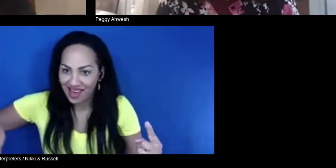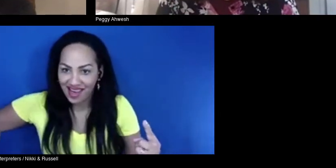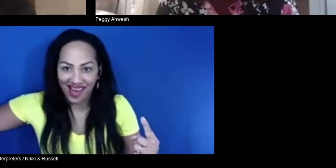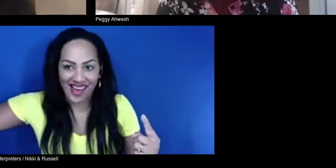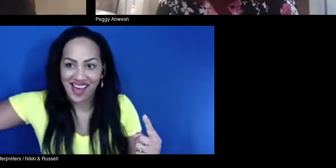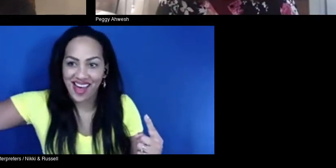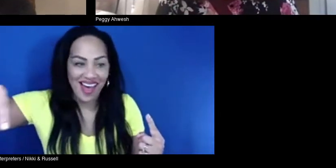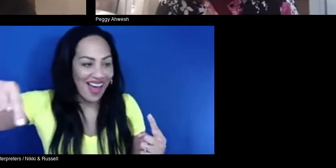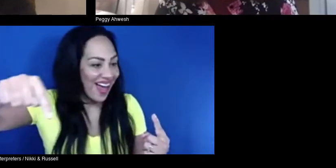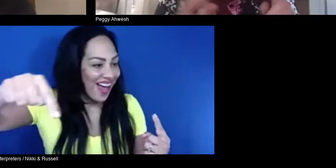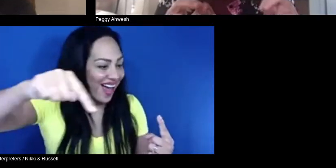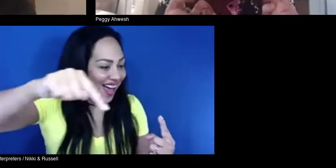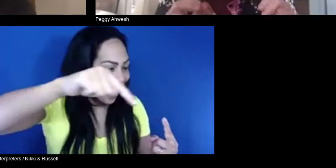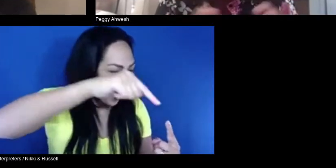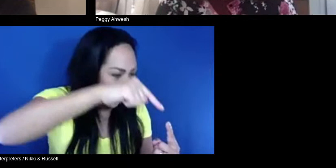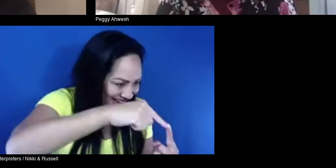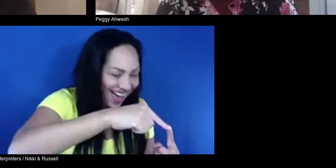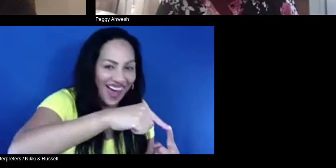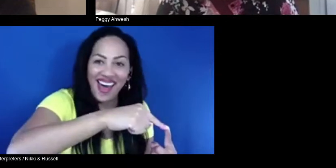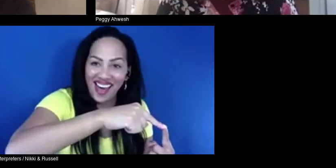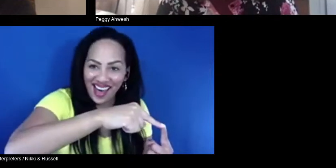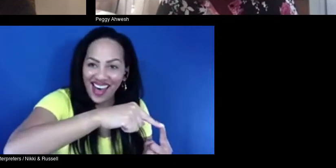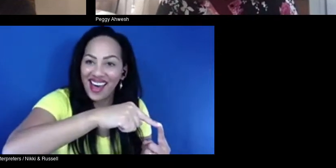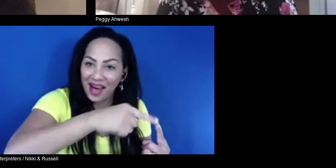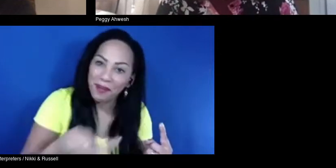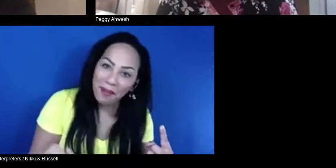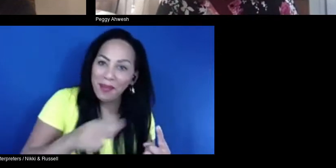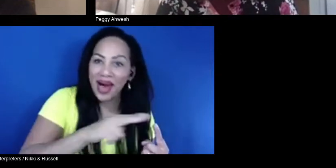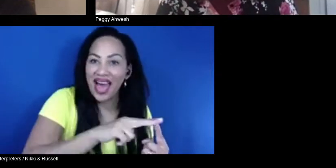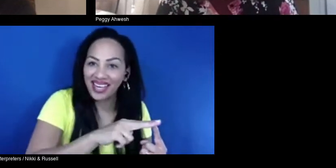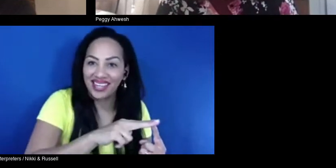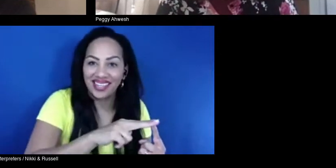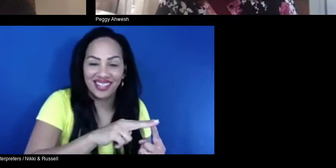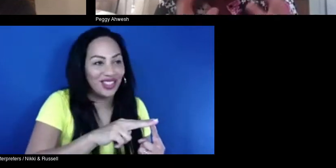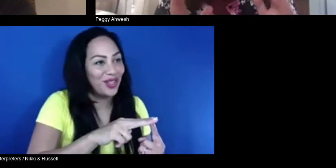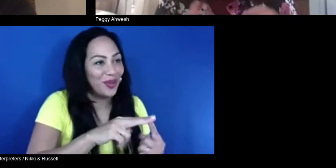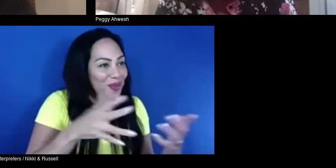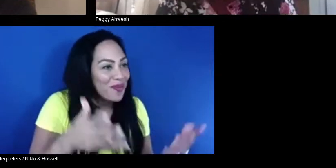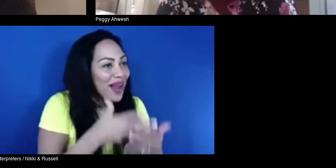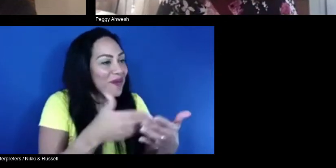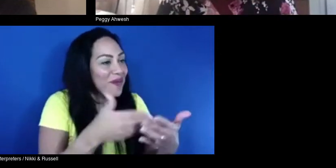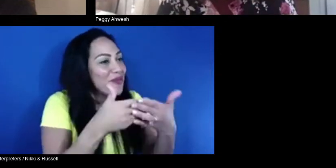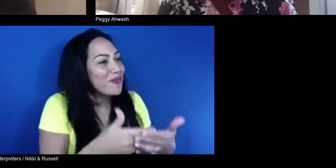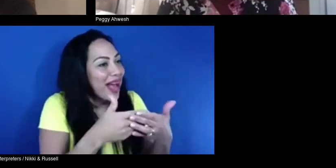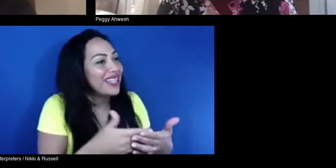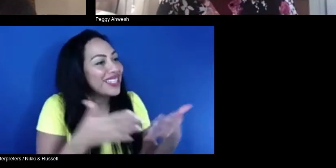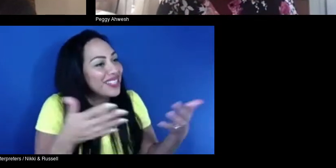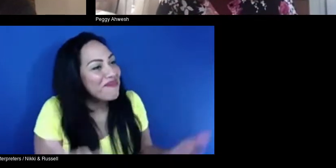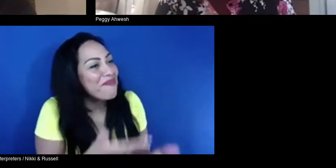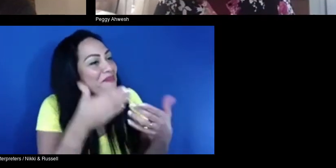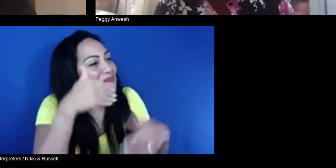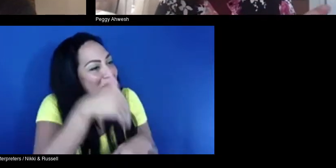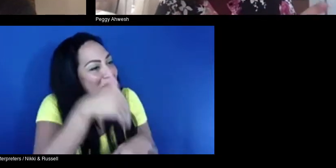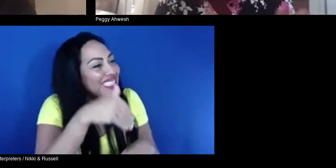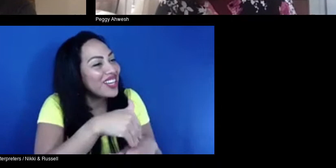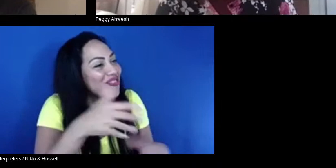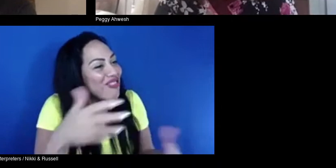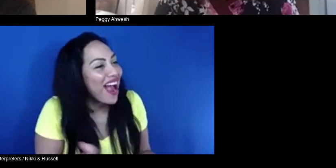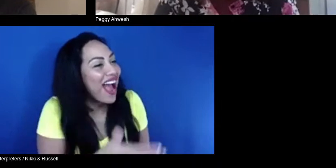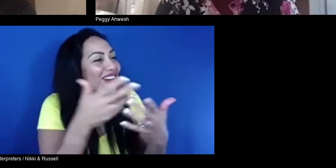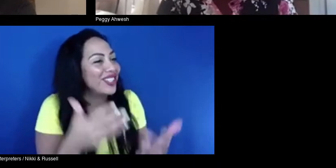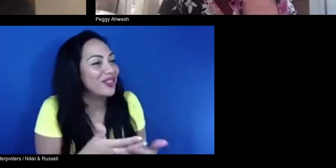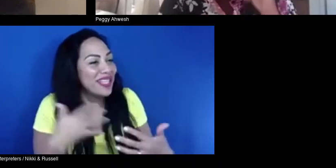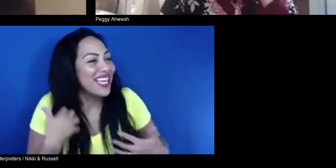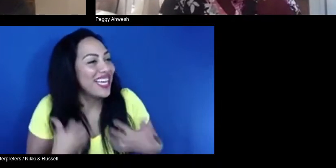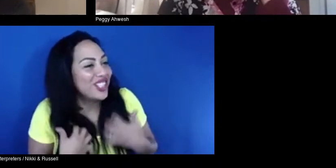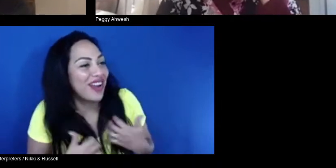friends and messing around in with really lively, interesting people who are willing